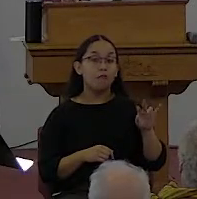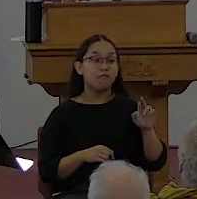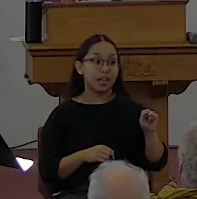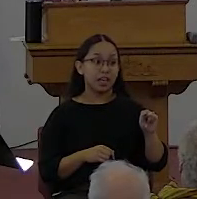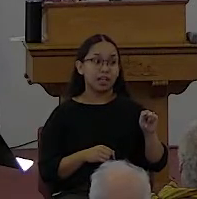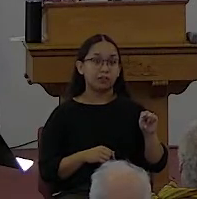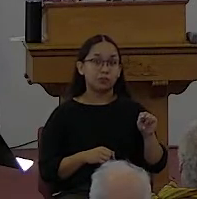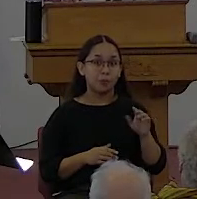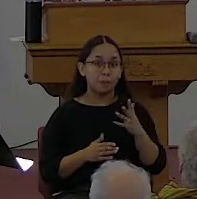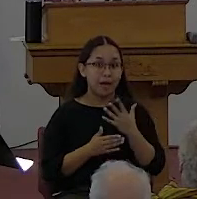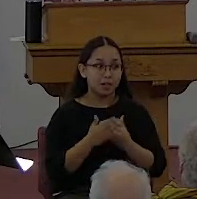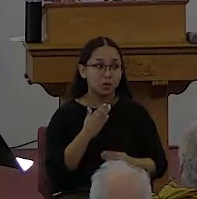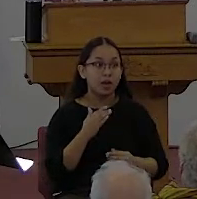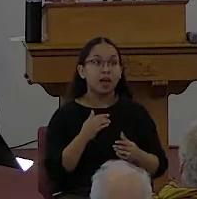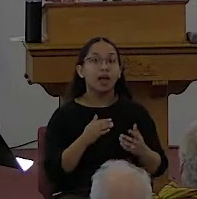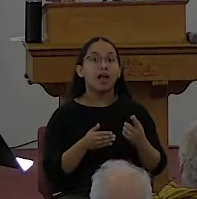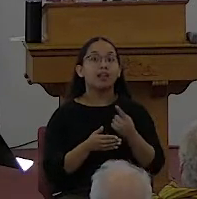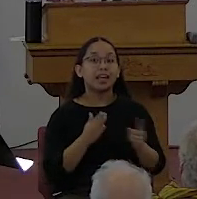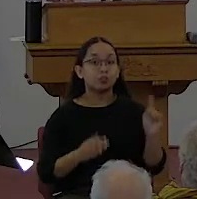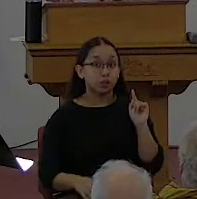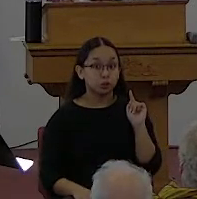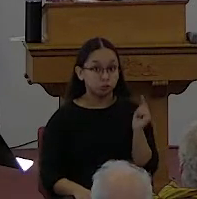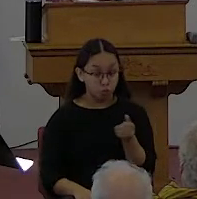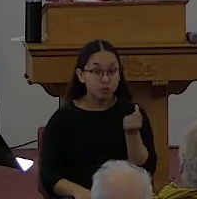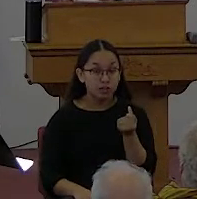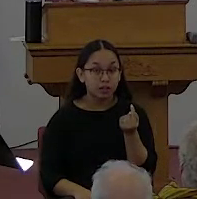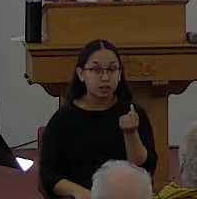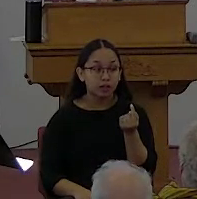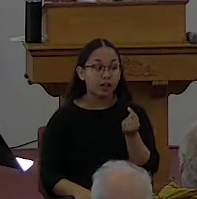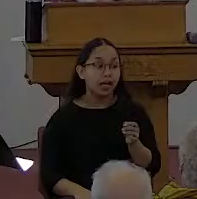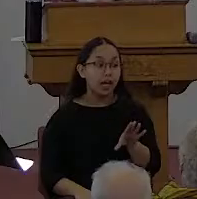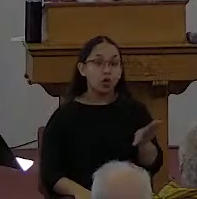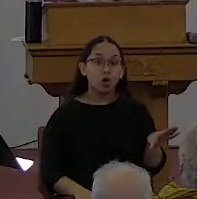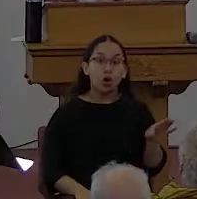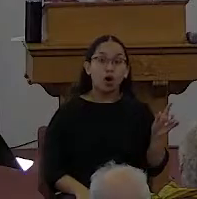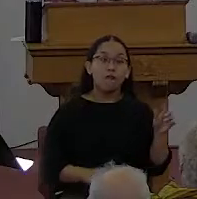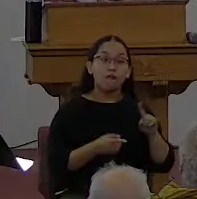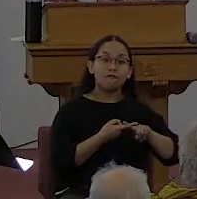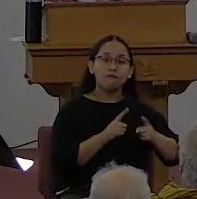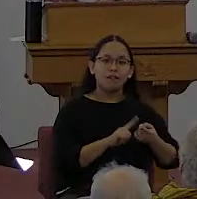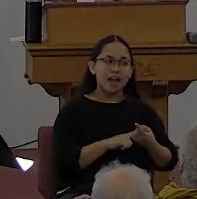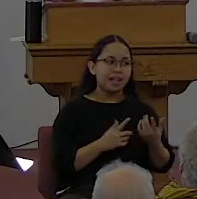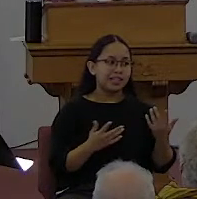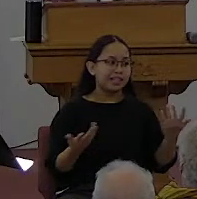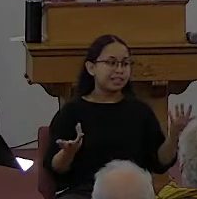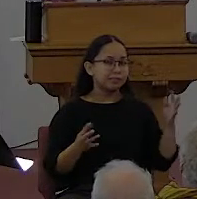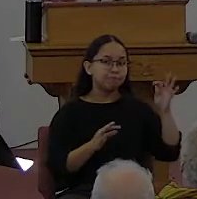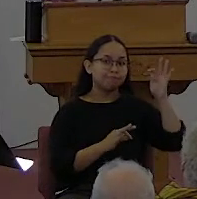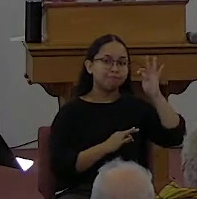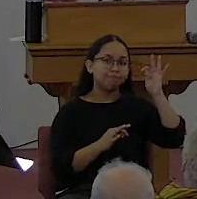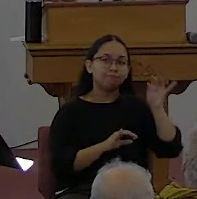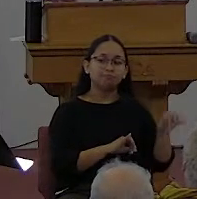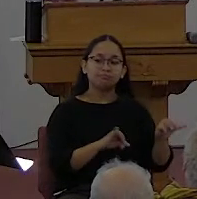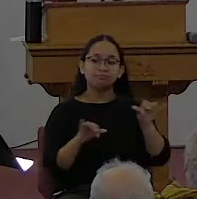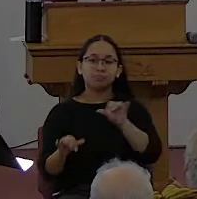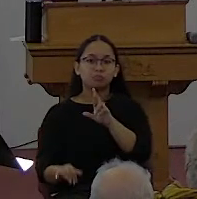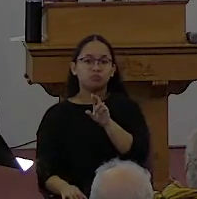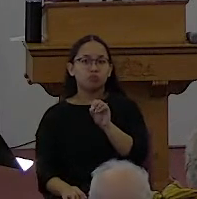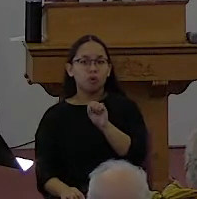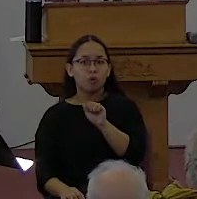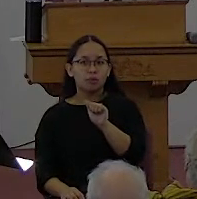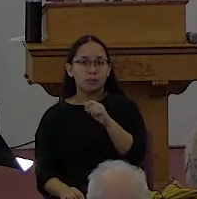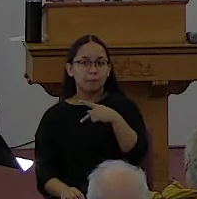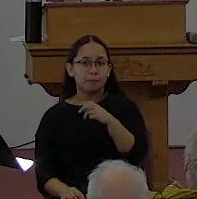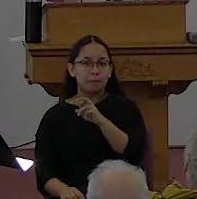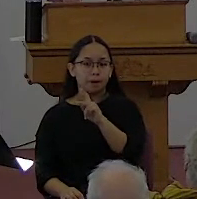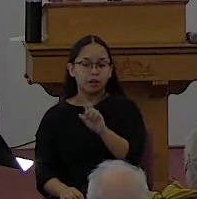last Tuesday, and her peers are not as well known as Rosa Parks. But